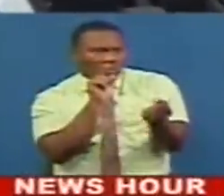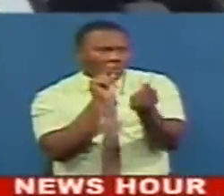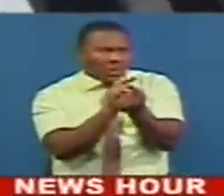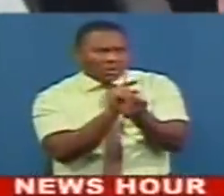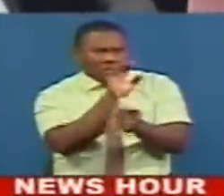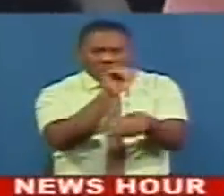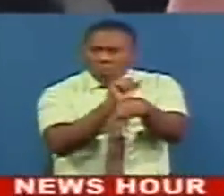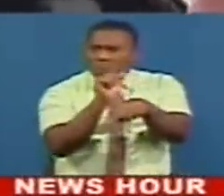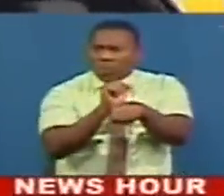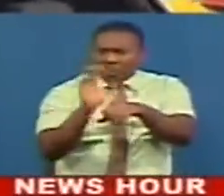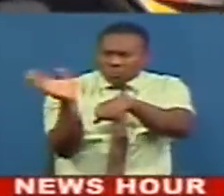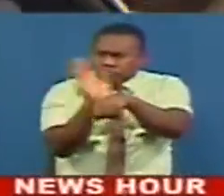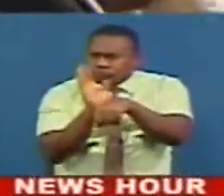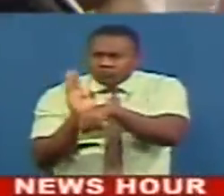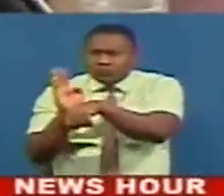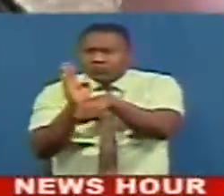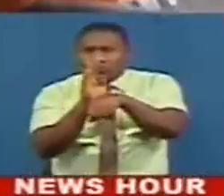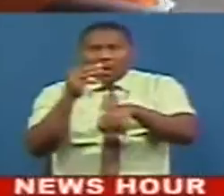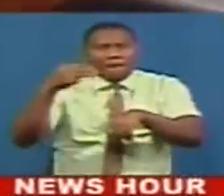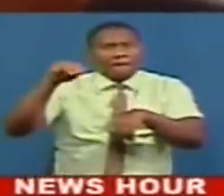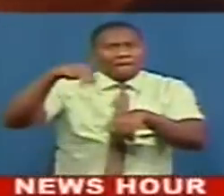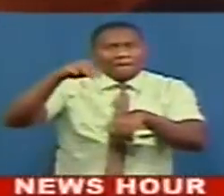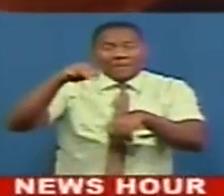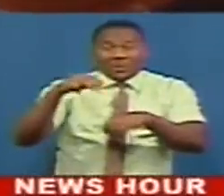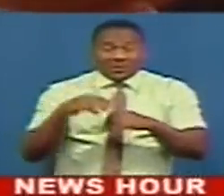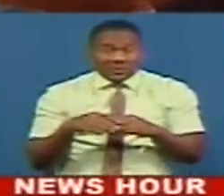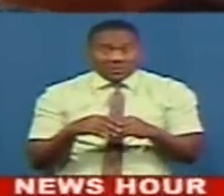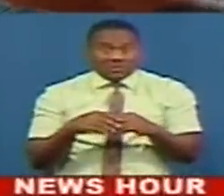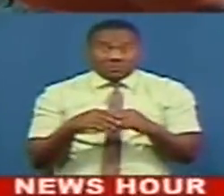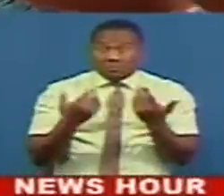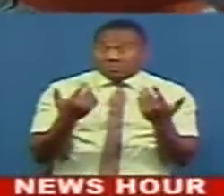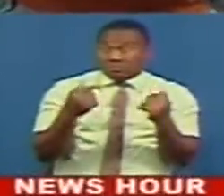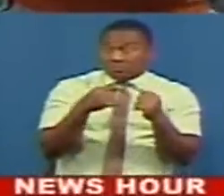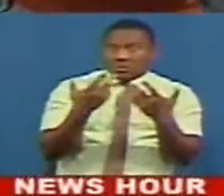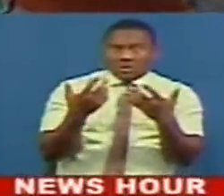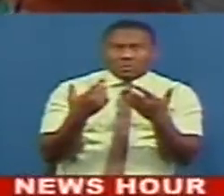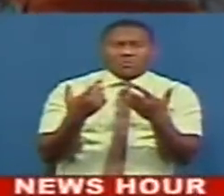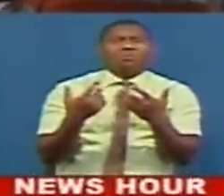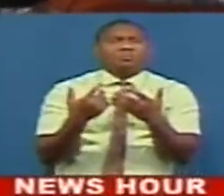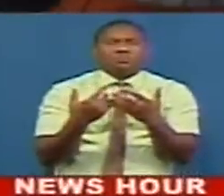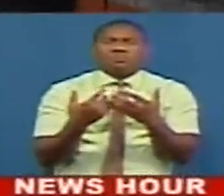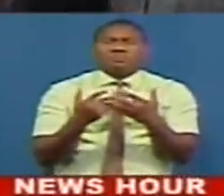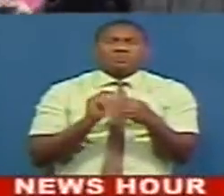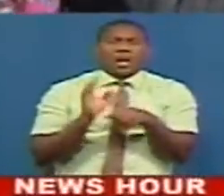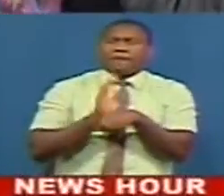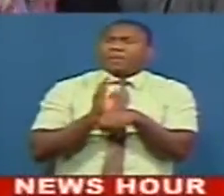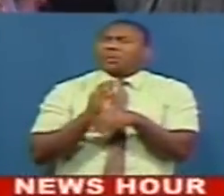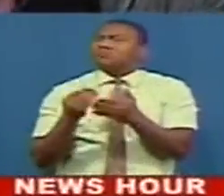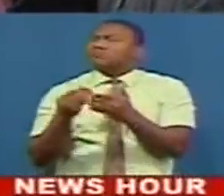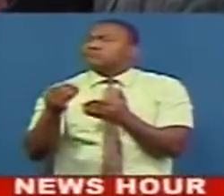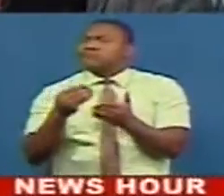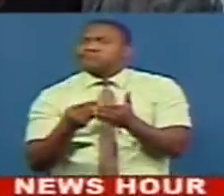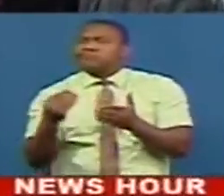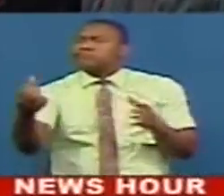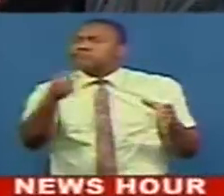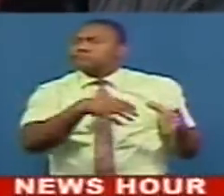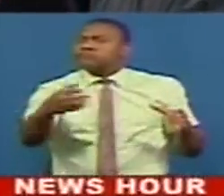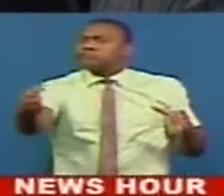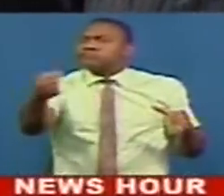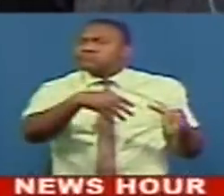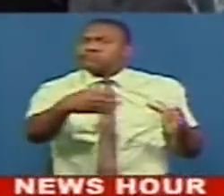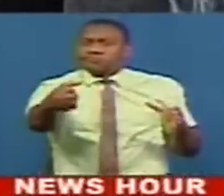already plying her trade at the Madina market. She and her client were busy buying assorted items,